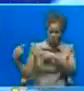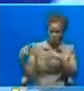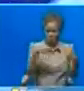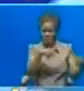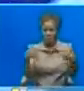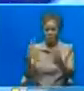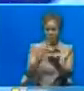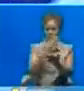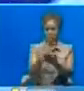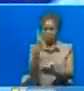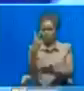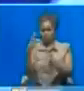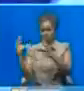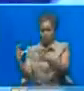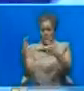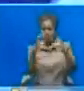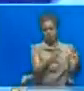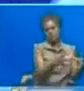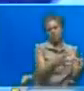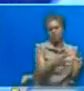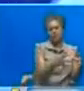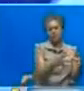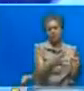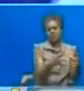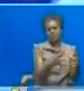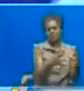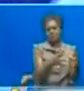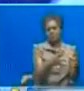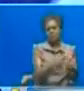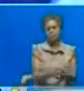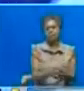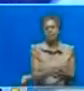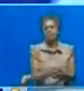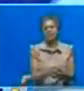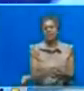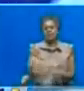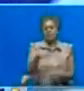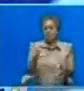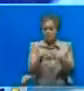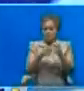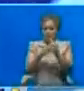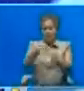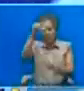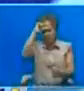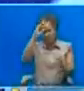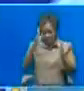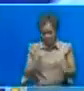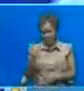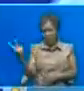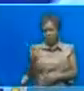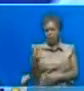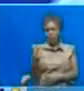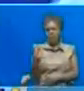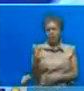hostilities between among the people of Kinango and Shankoe areas led by the governors of Narok and Kisii